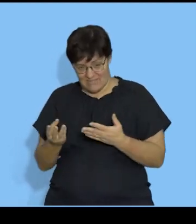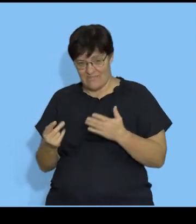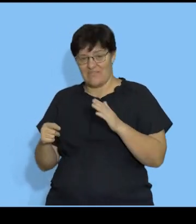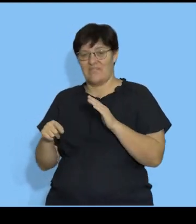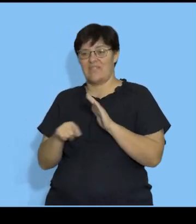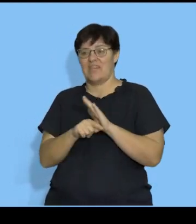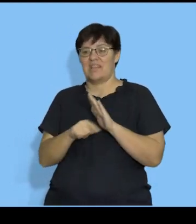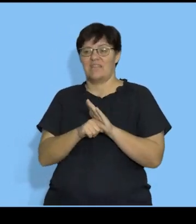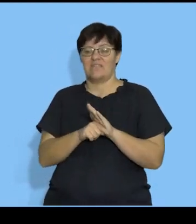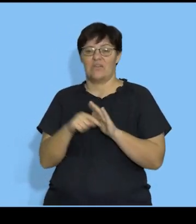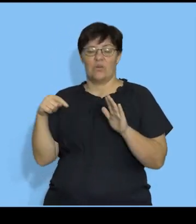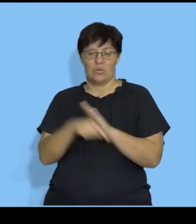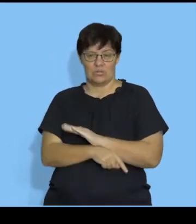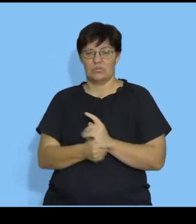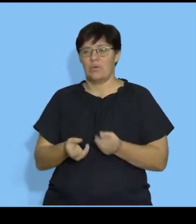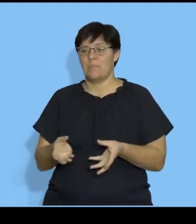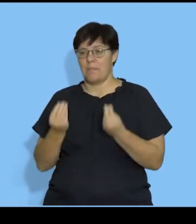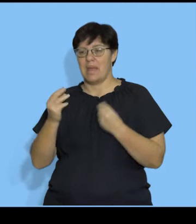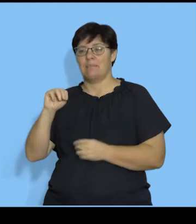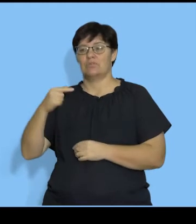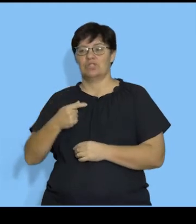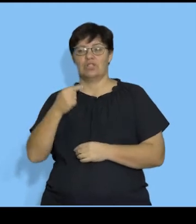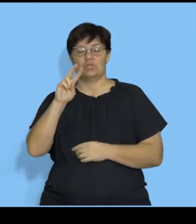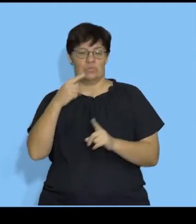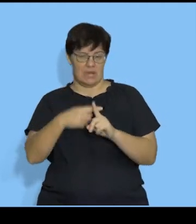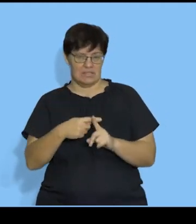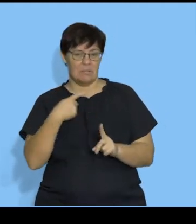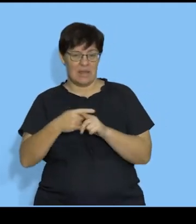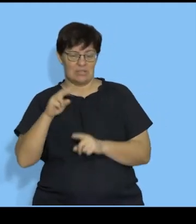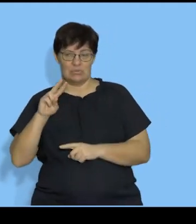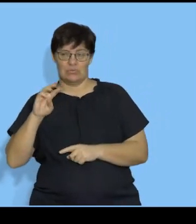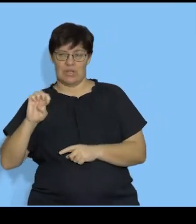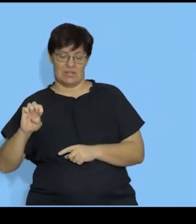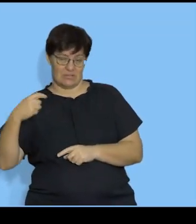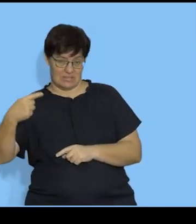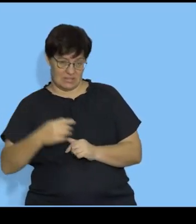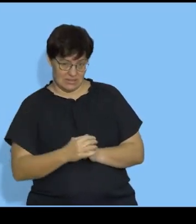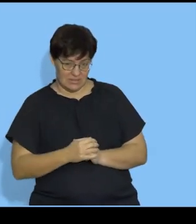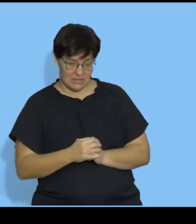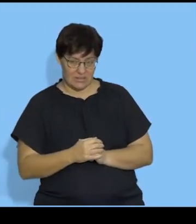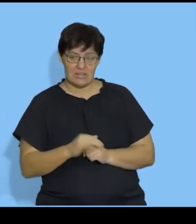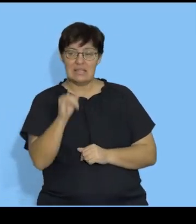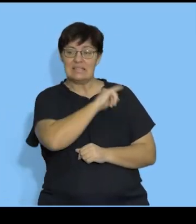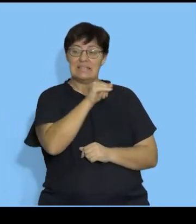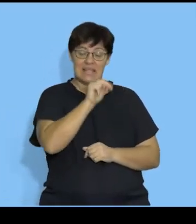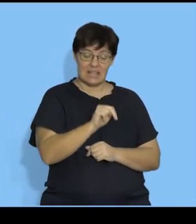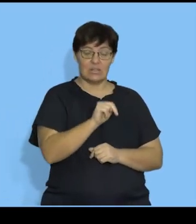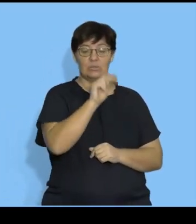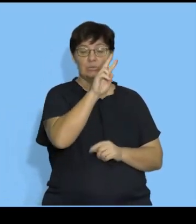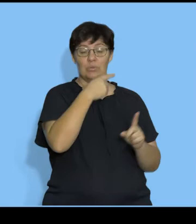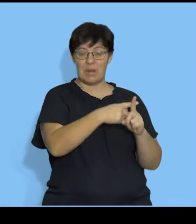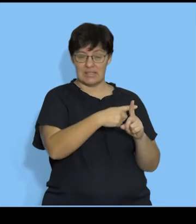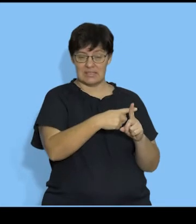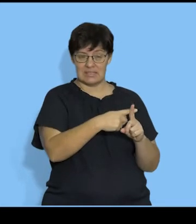give us Mg2 plus 2 electrons. Okay, while zinc 2 plus